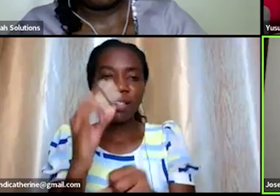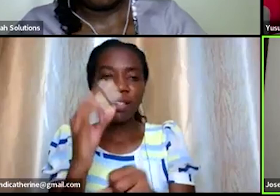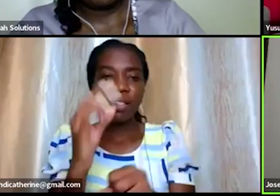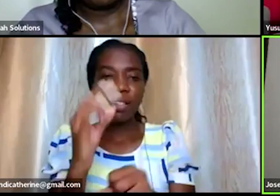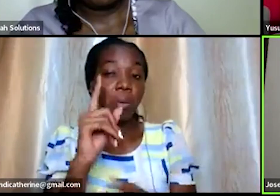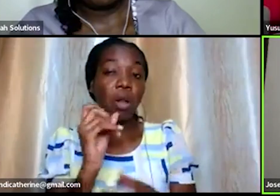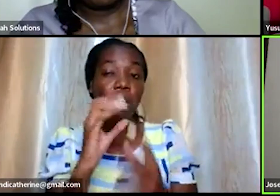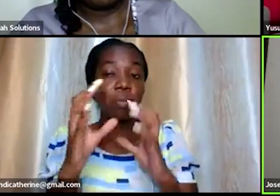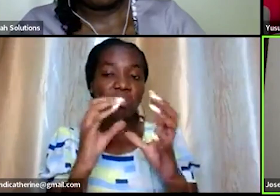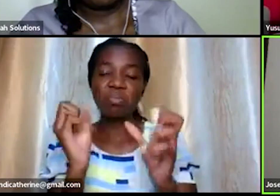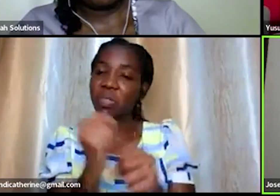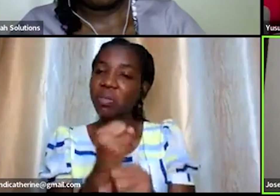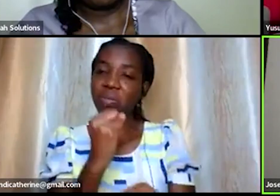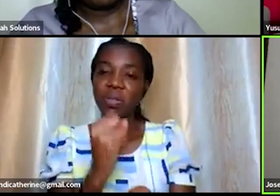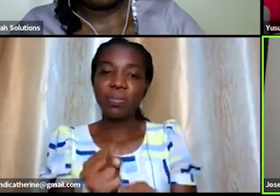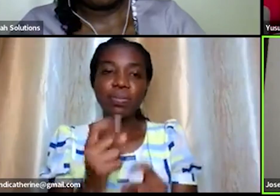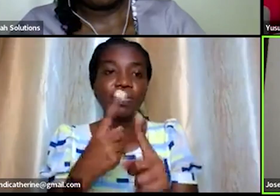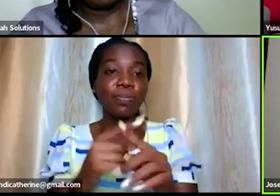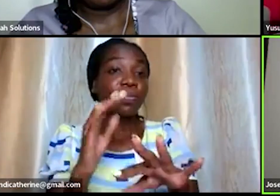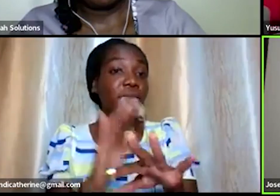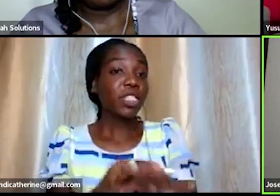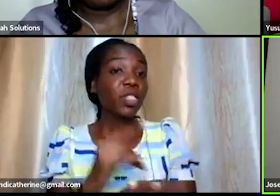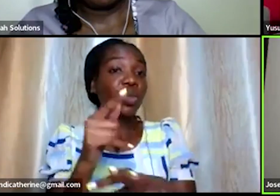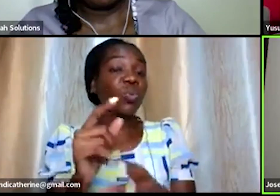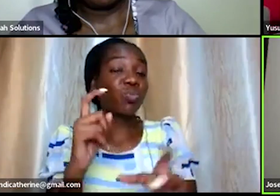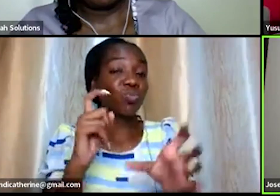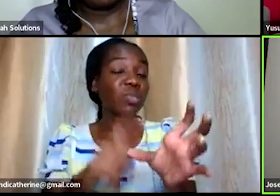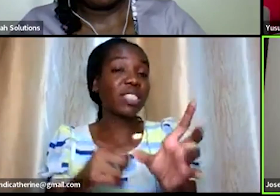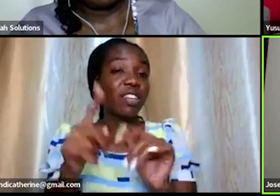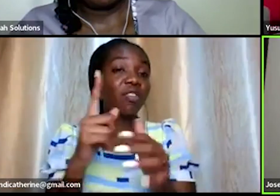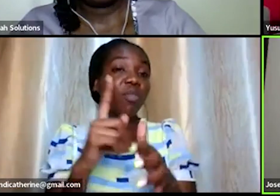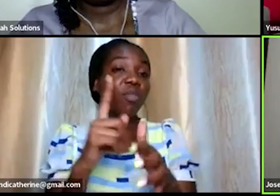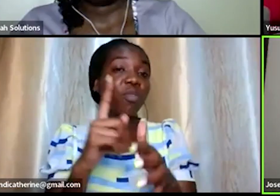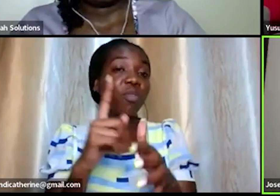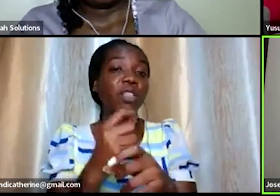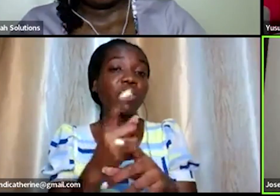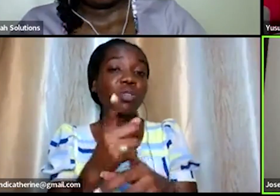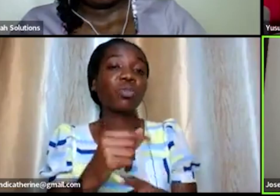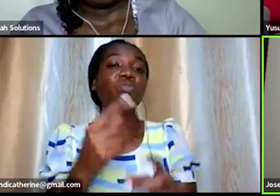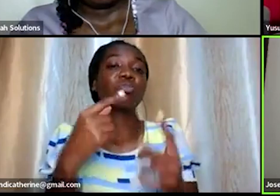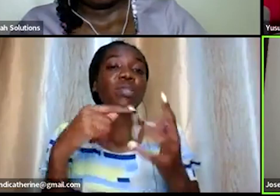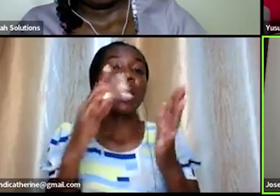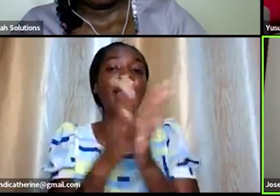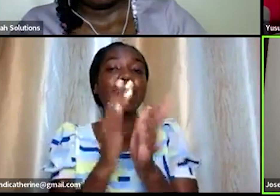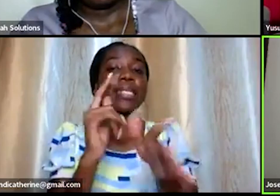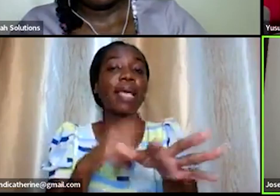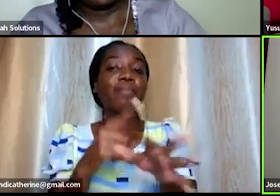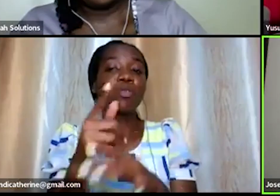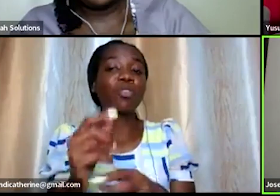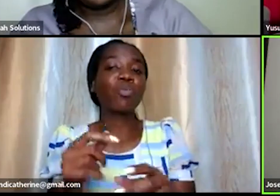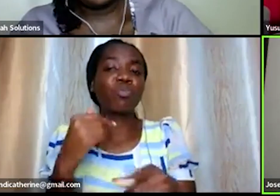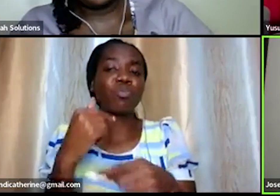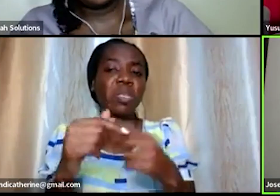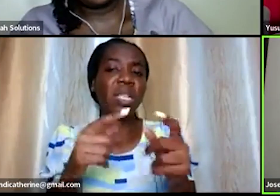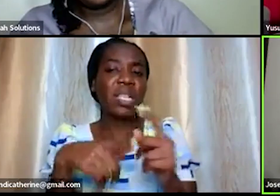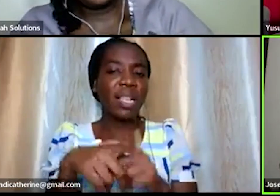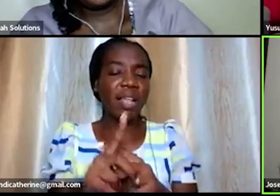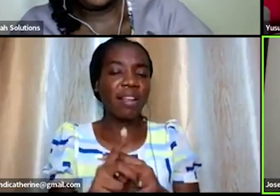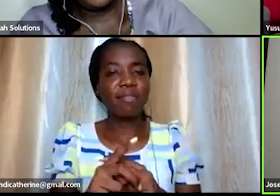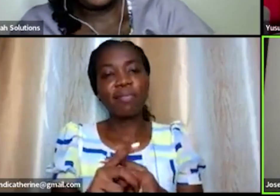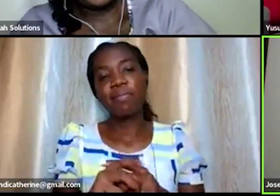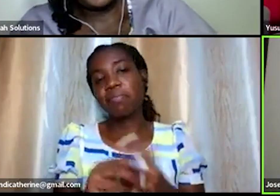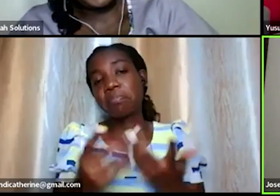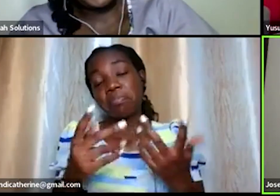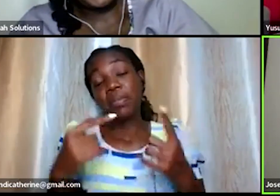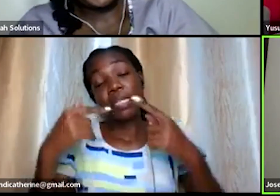for goodness sake, clue yourself into what makes you tick. And once you align yourself, you put all your ducks in a row,